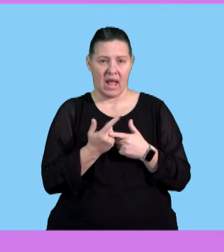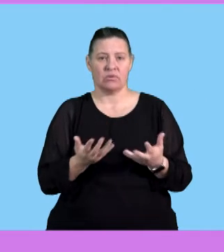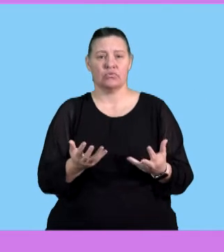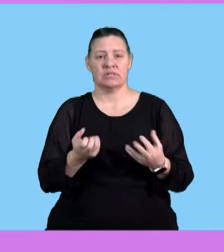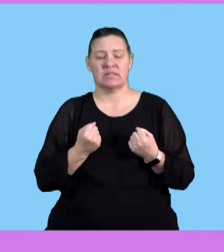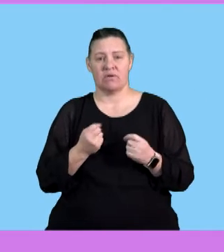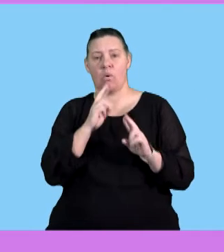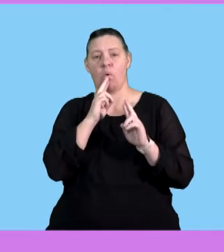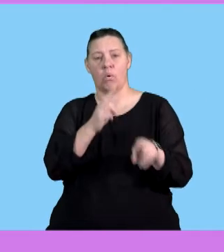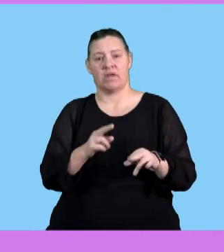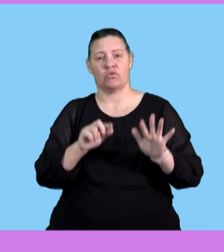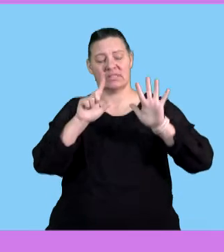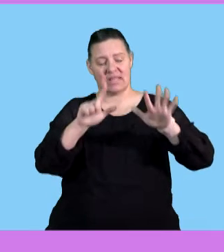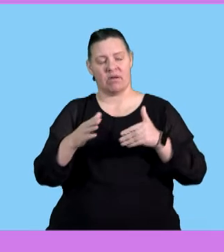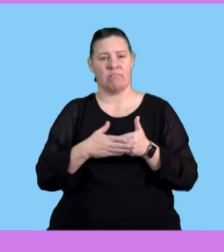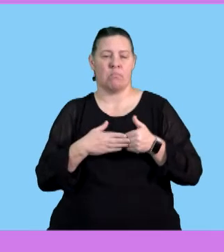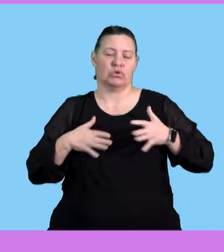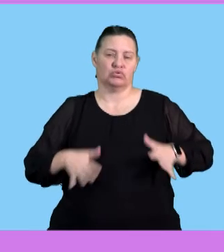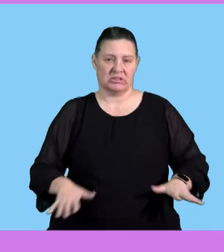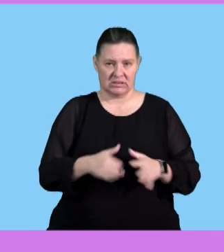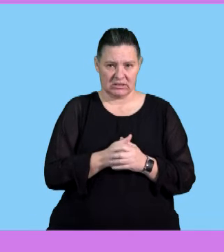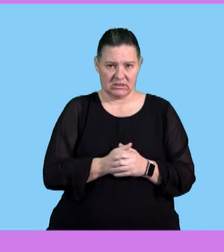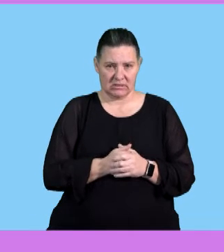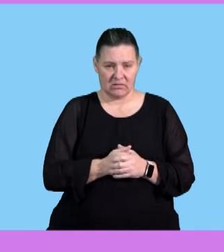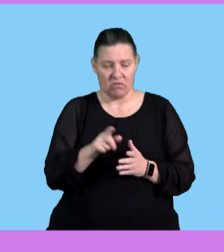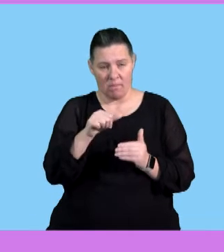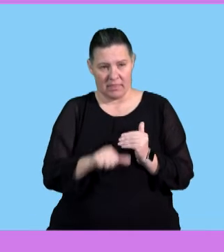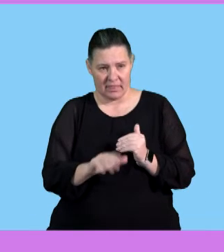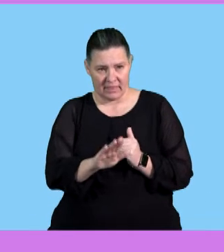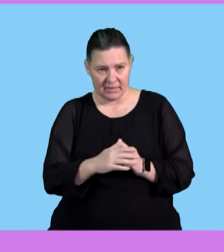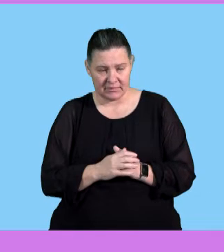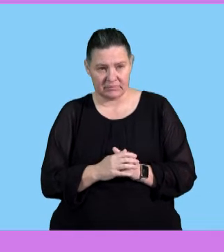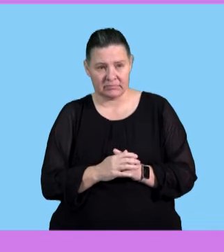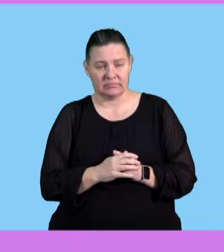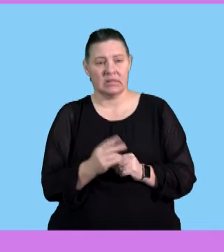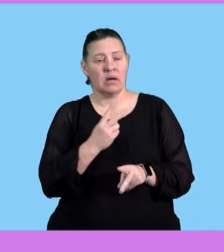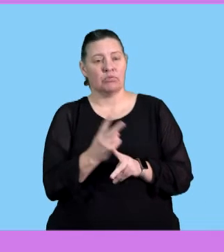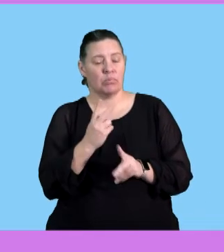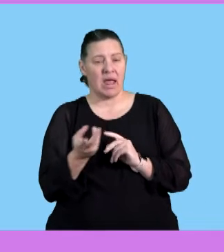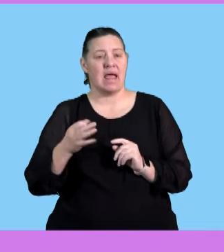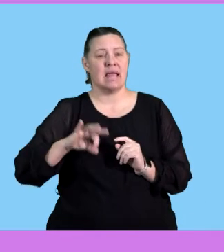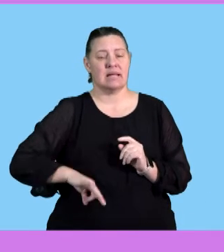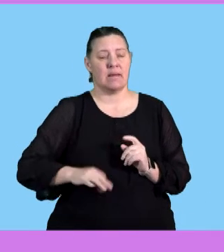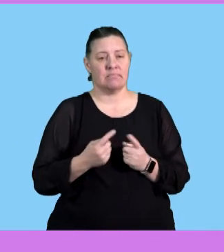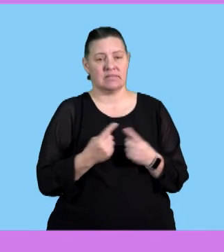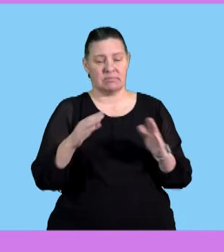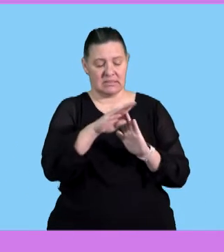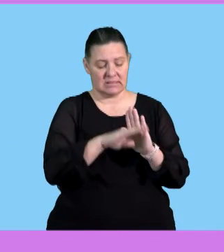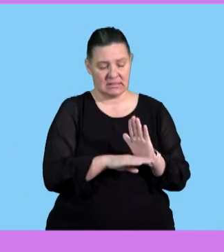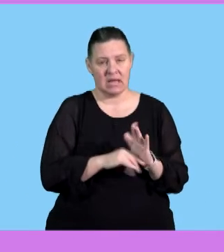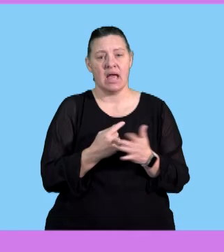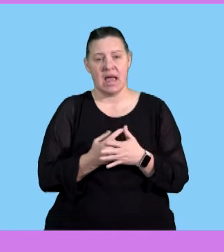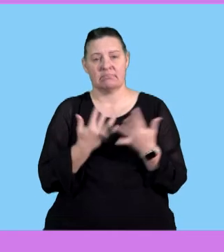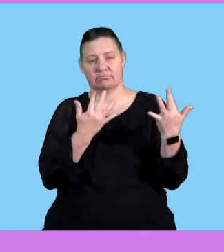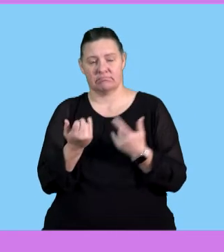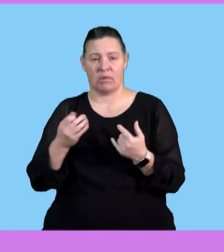stall and receives orders for 7 more dresses for that month. Prepare income